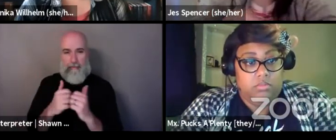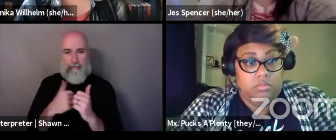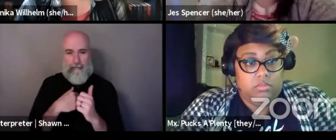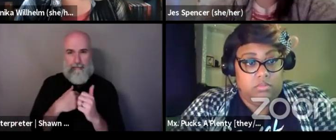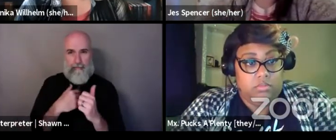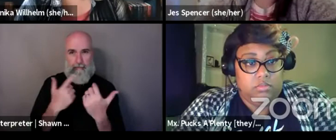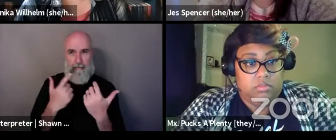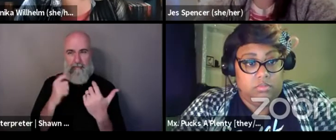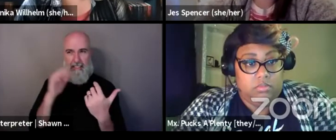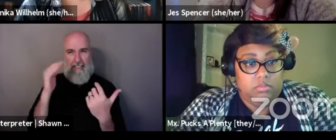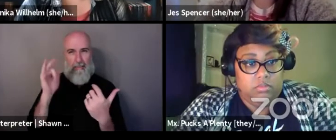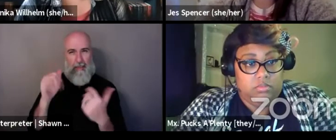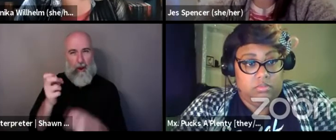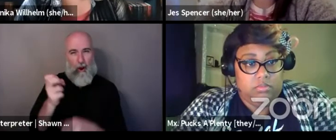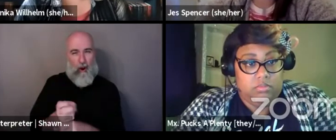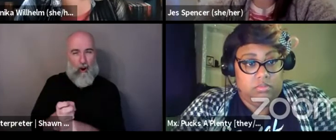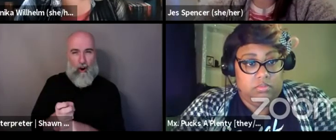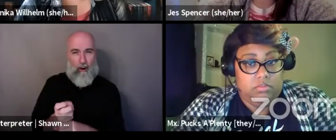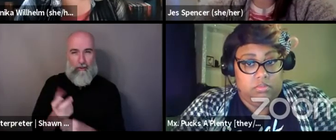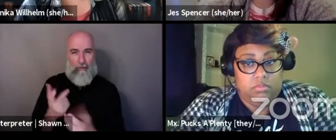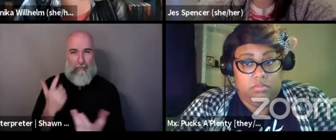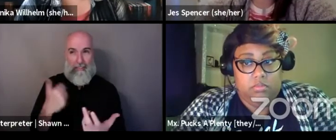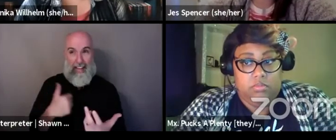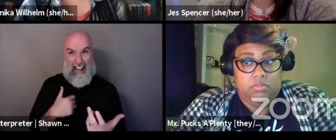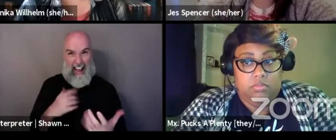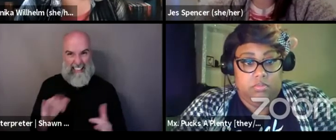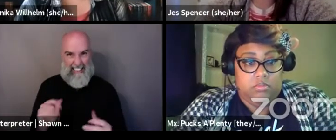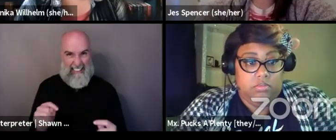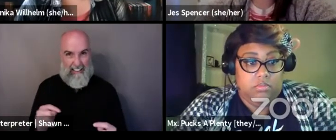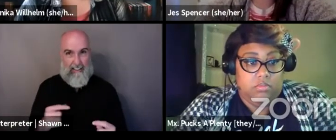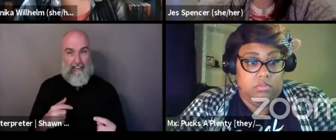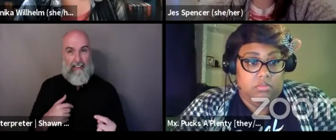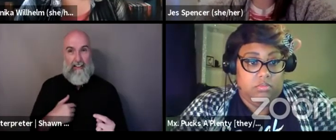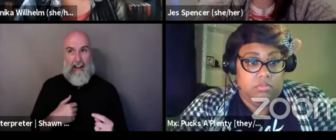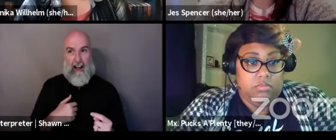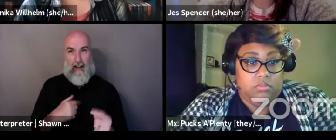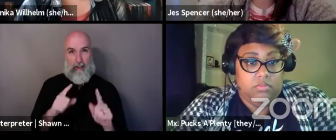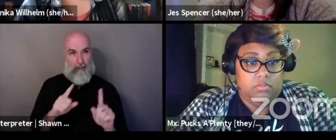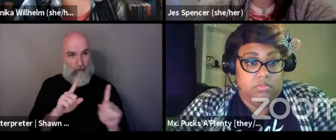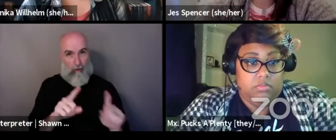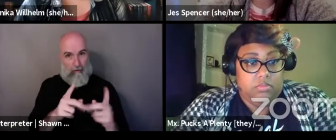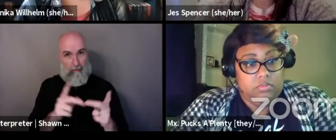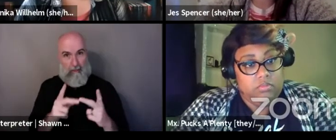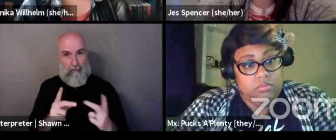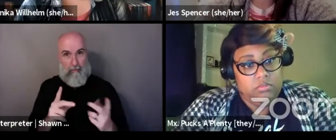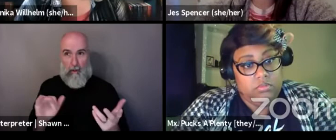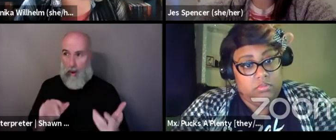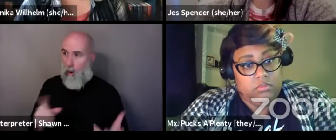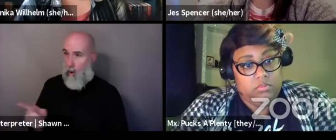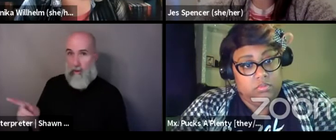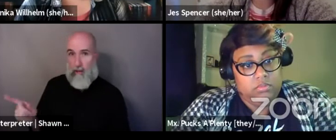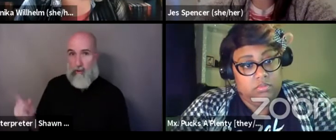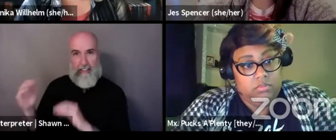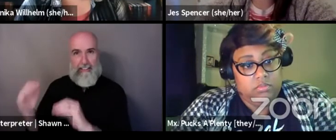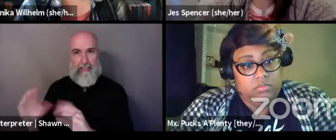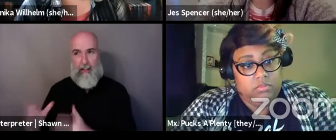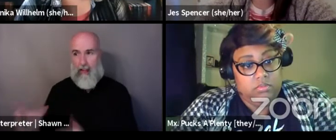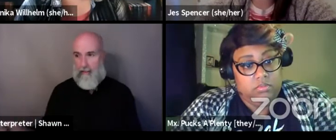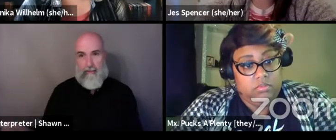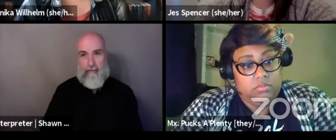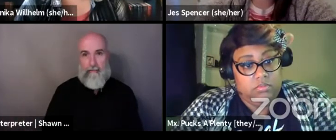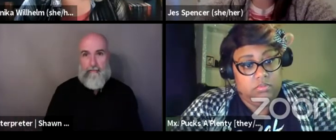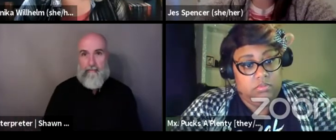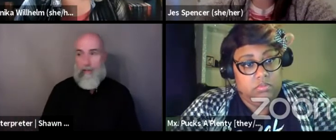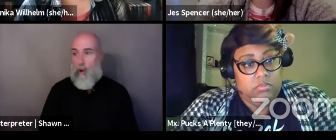doesn't seem that hard to me because I did it. I worked, I was able to be at these places that were like, yes, yeah, so you're gonna teach a class or like you're